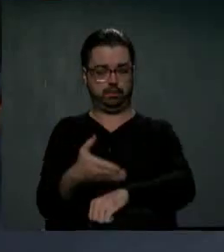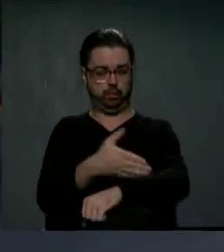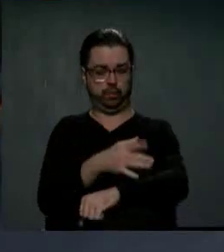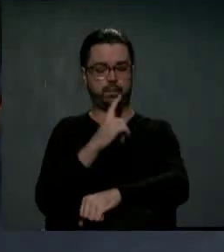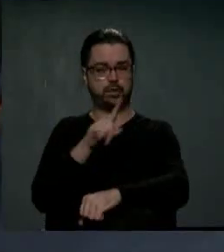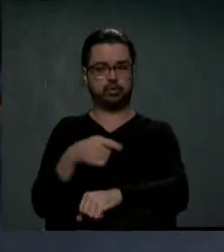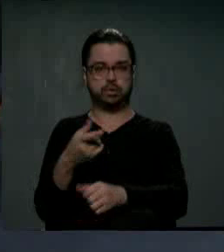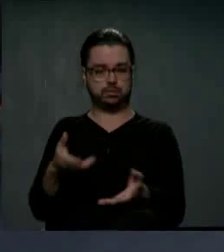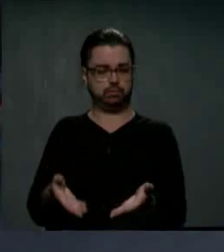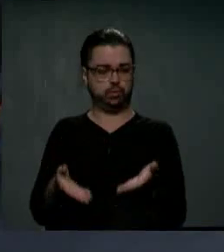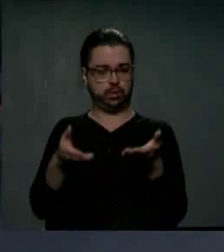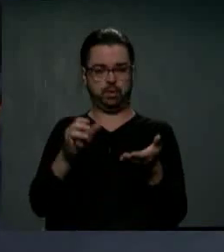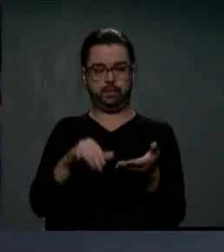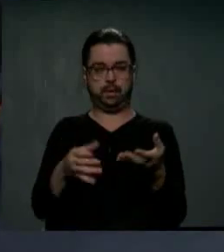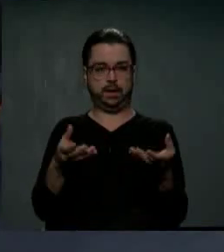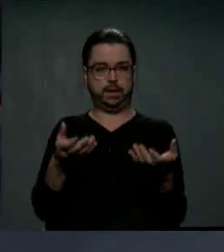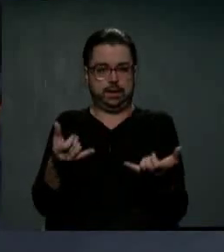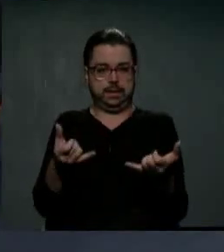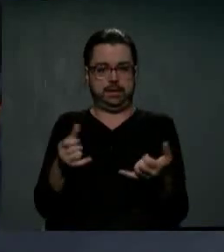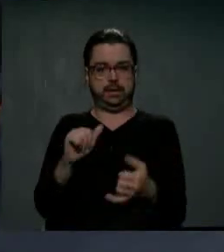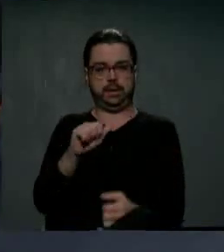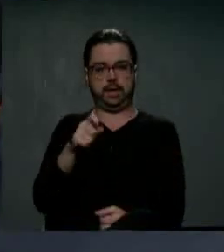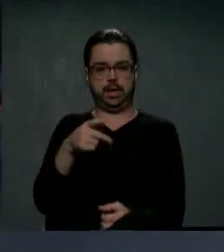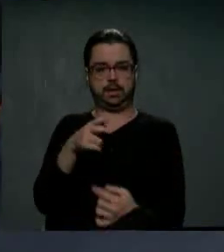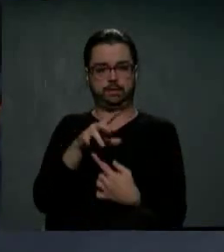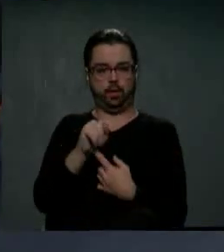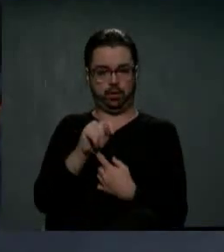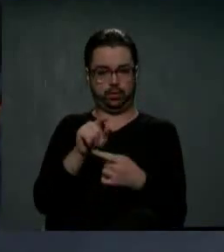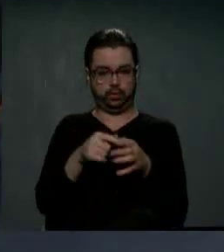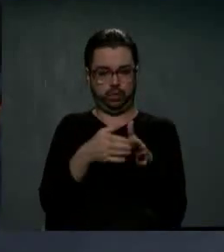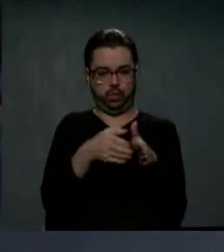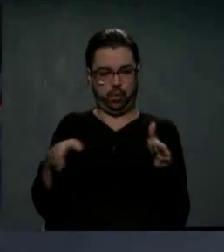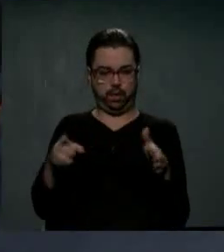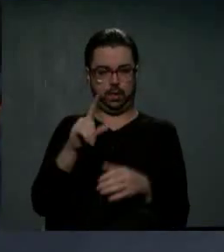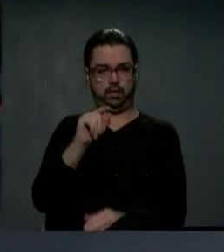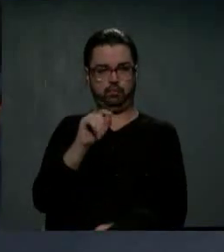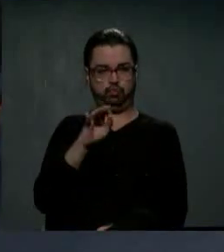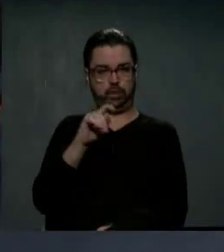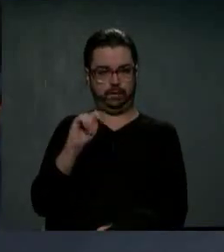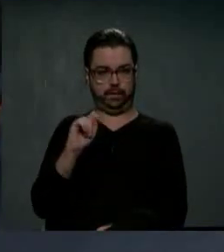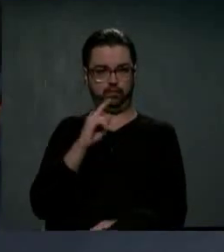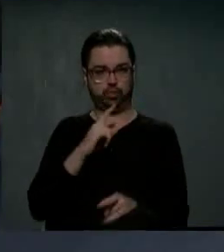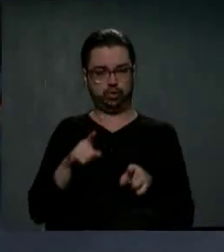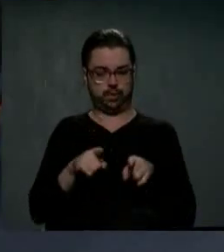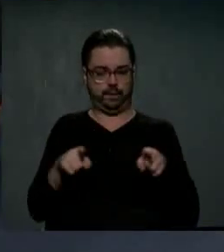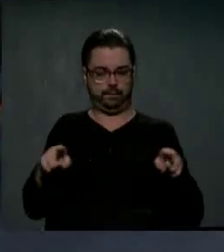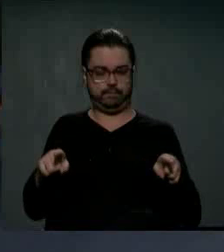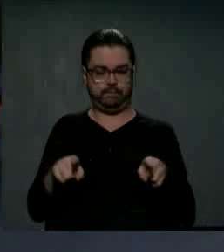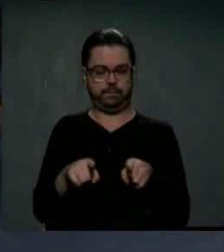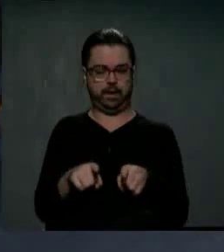up the existing asphalt to a width of 20 feet, which it varies from the